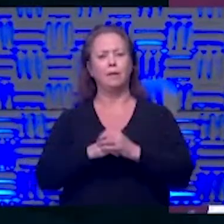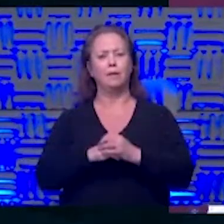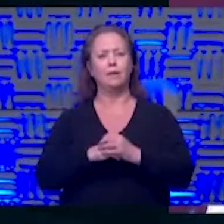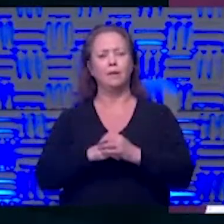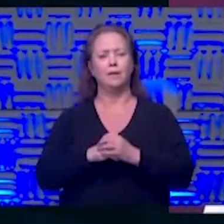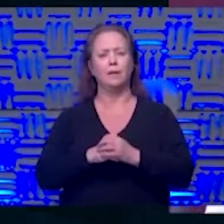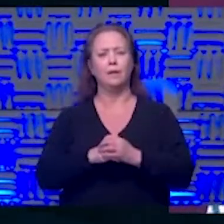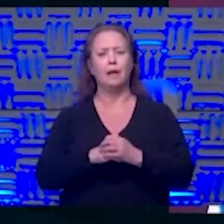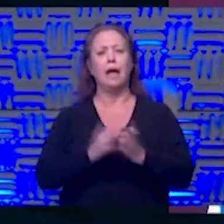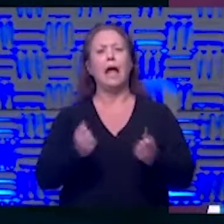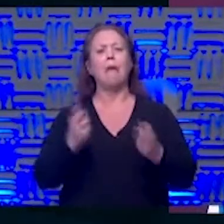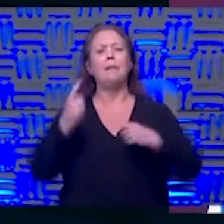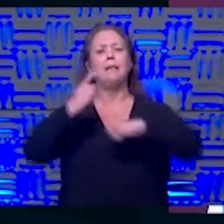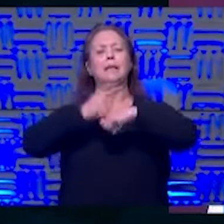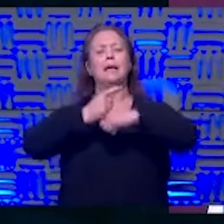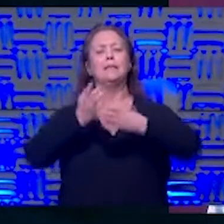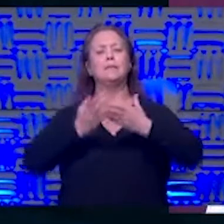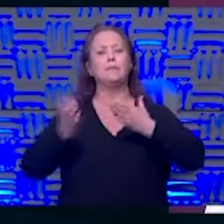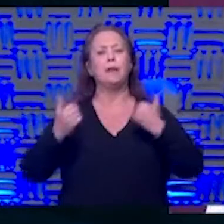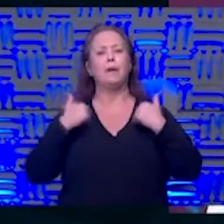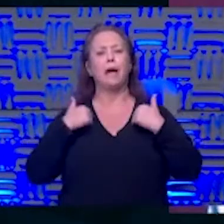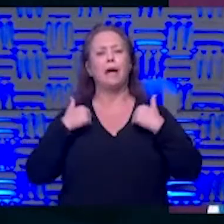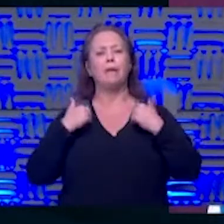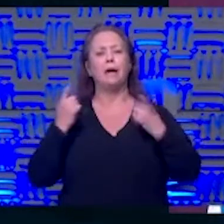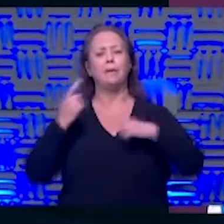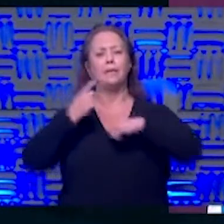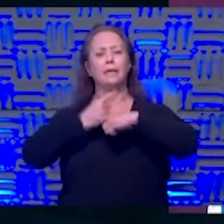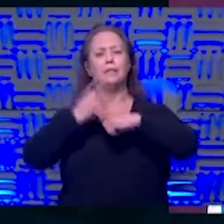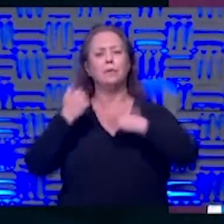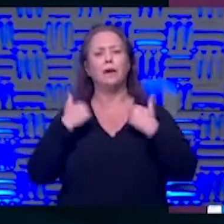yes can you ask her how many days blood supply we have what are we up to